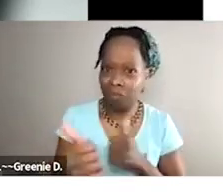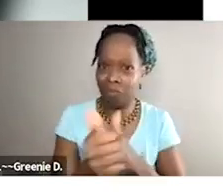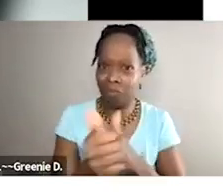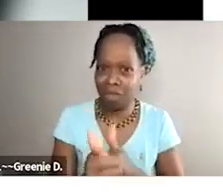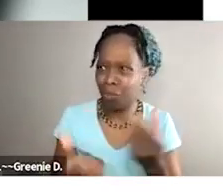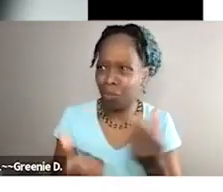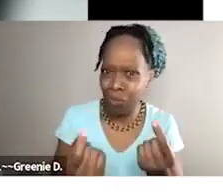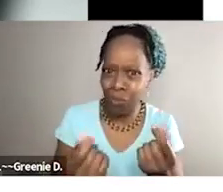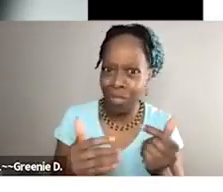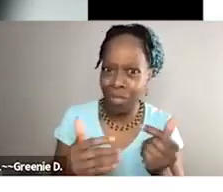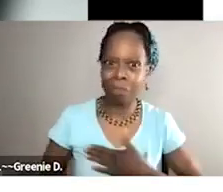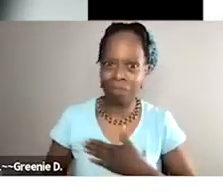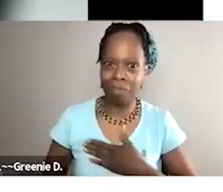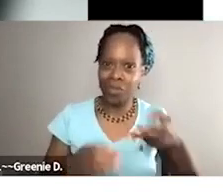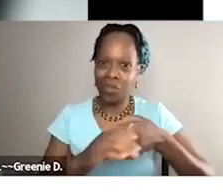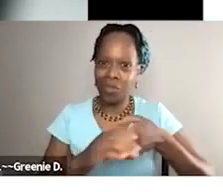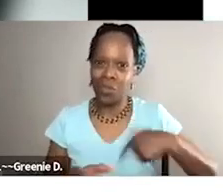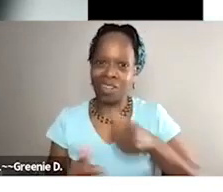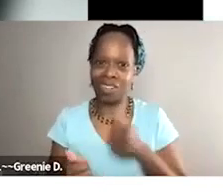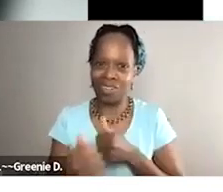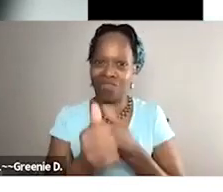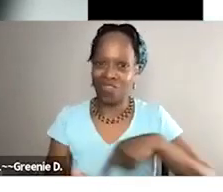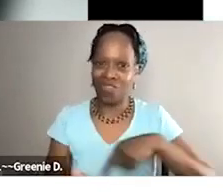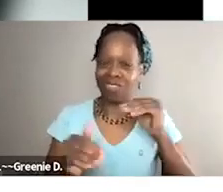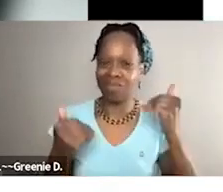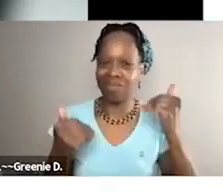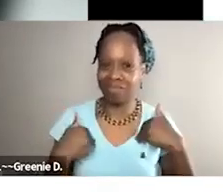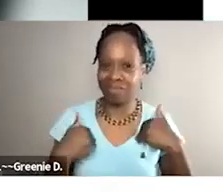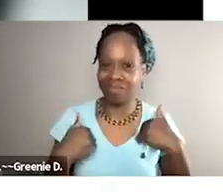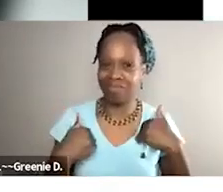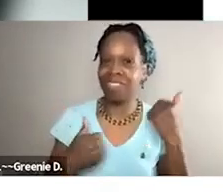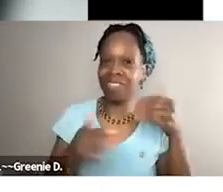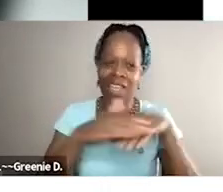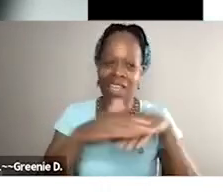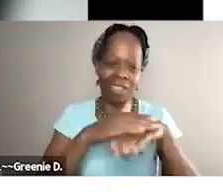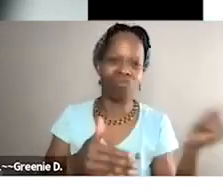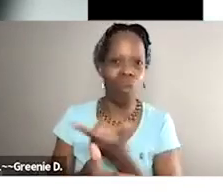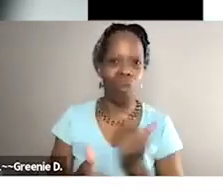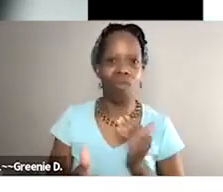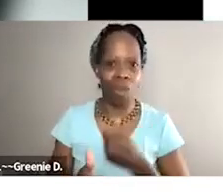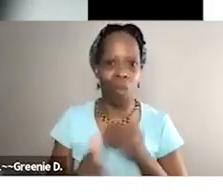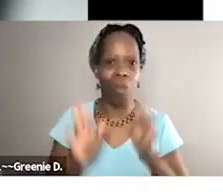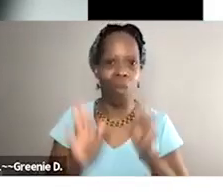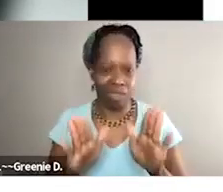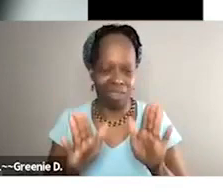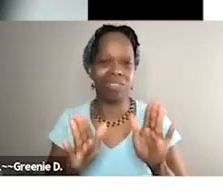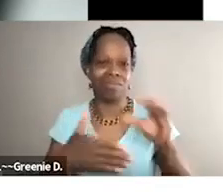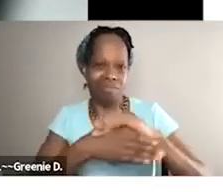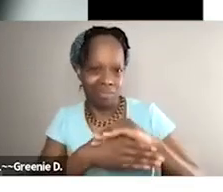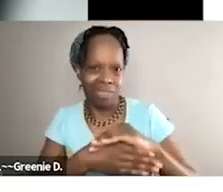other amazing special education content, and that's so you can stay in the loop with anything that happens for Beyond